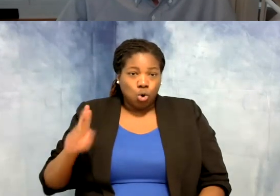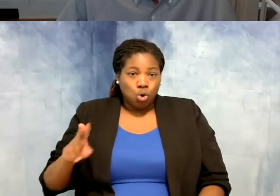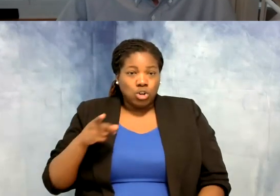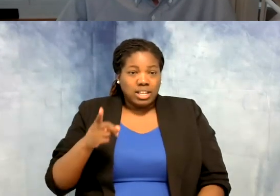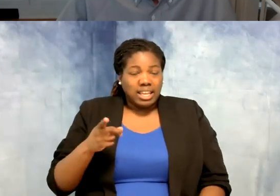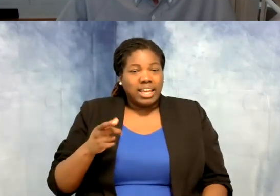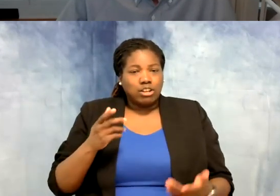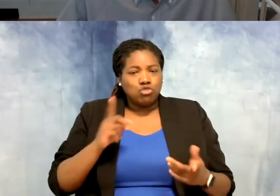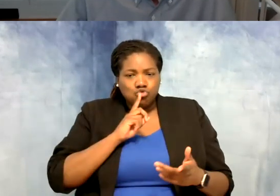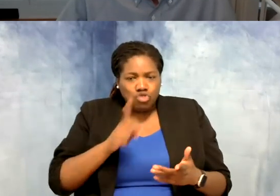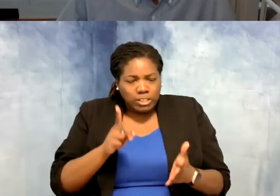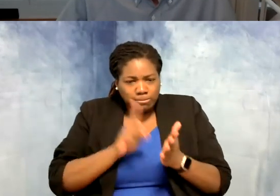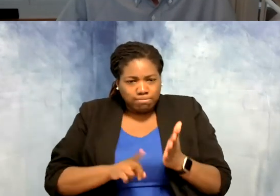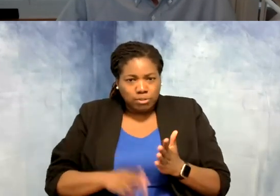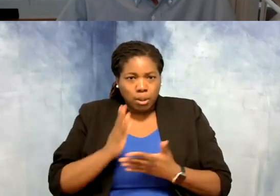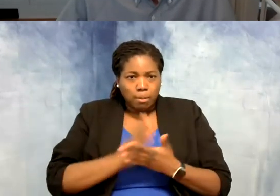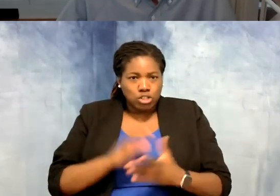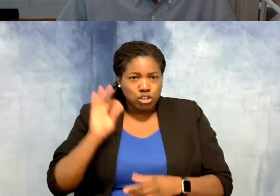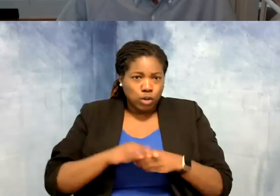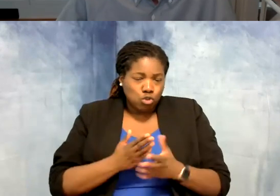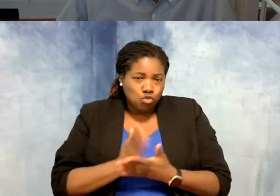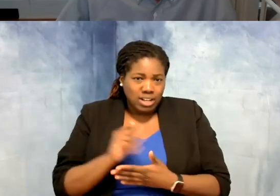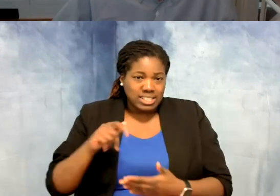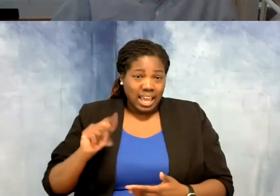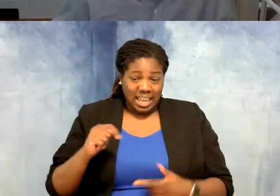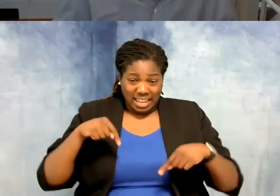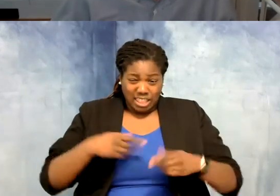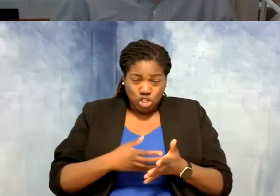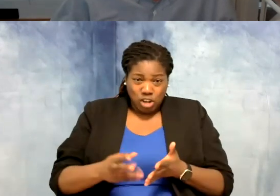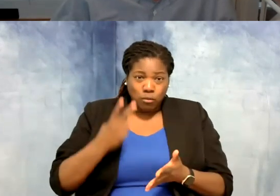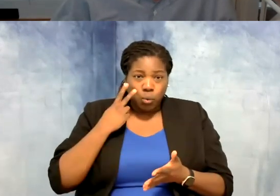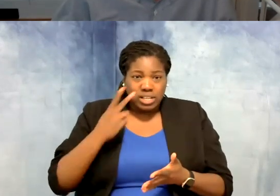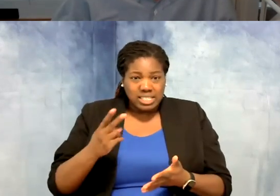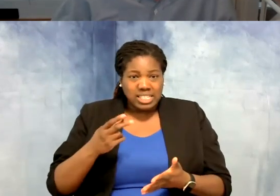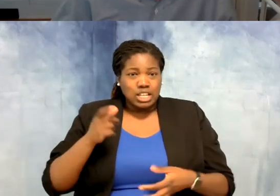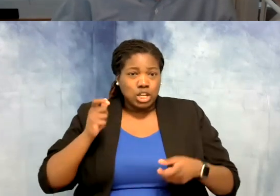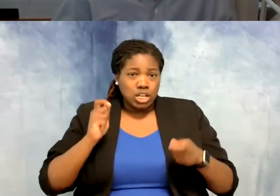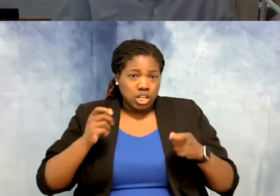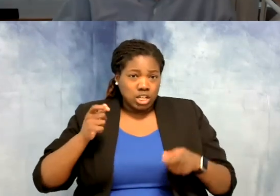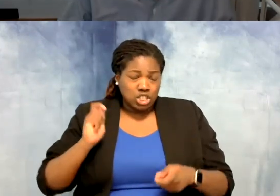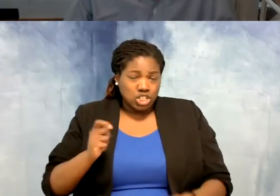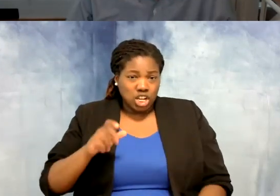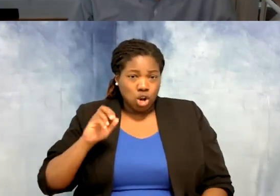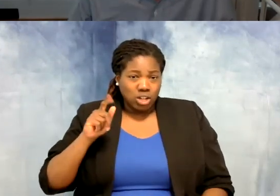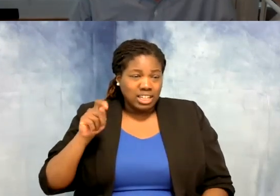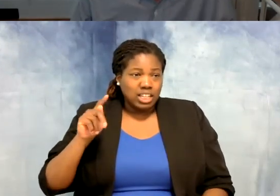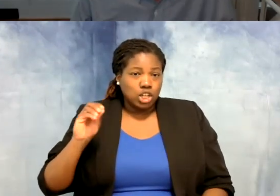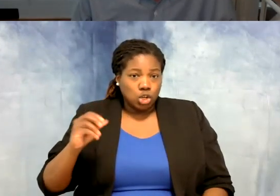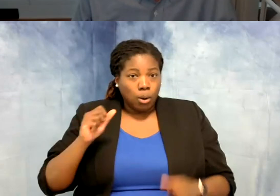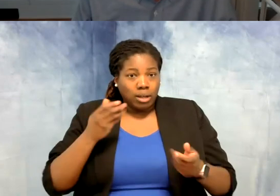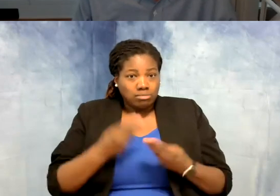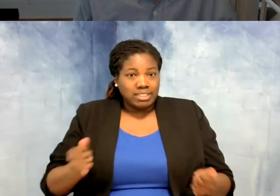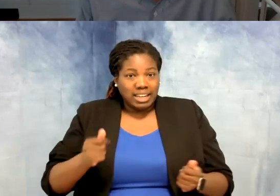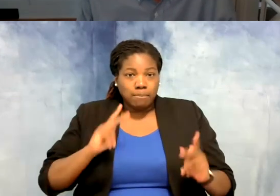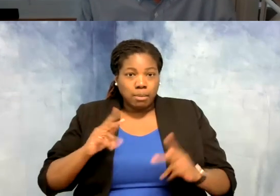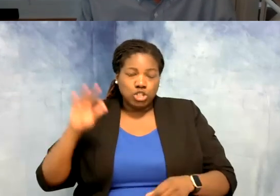Rights Act. And that matters to the extent that in this draft opinion, we see Justice Alito saying, well, this can all be resolved by people just